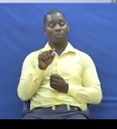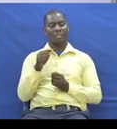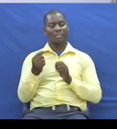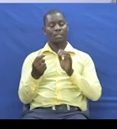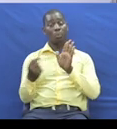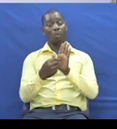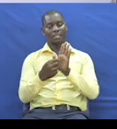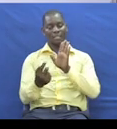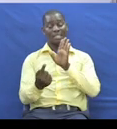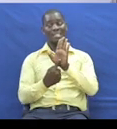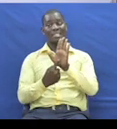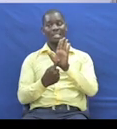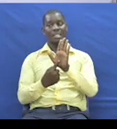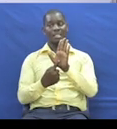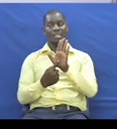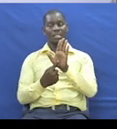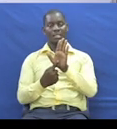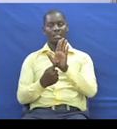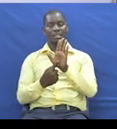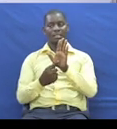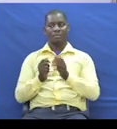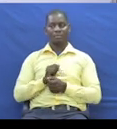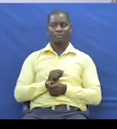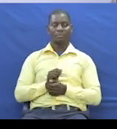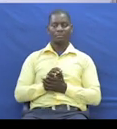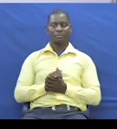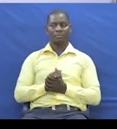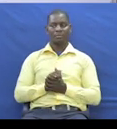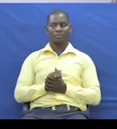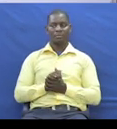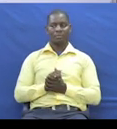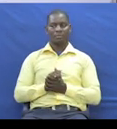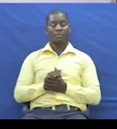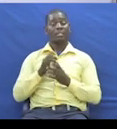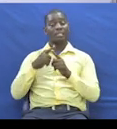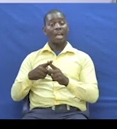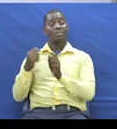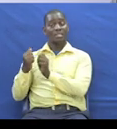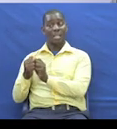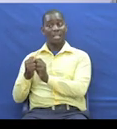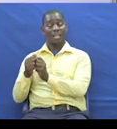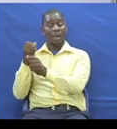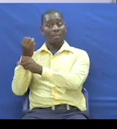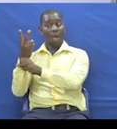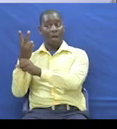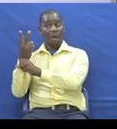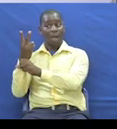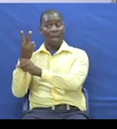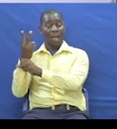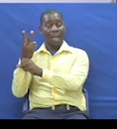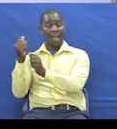1.6. We have said times 10 power. Good, power negative 19. 1.6 times 10 power negative